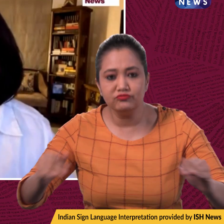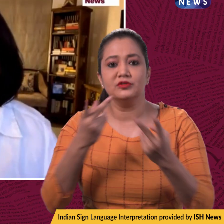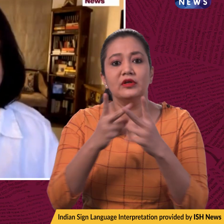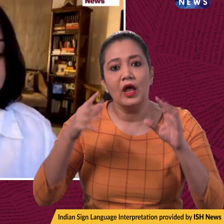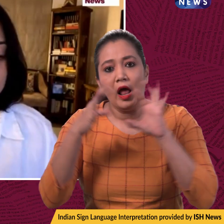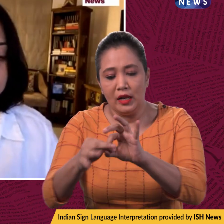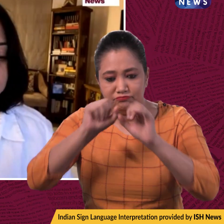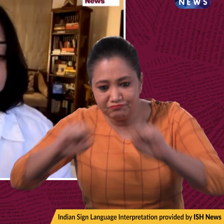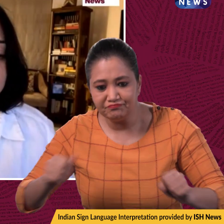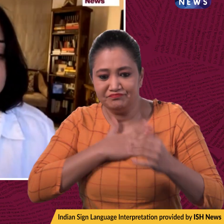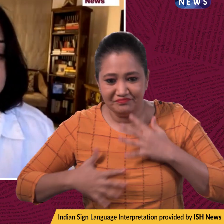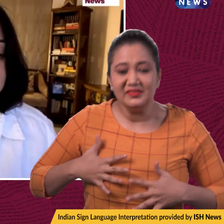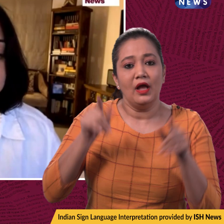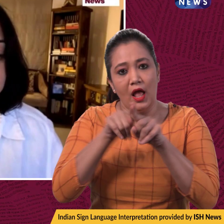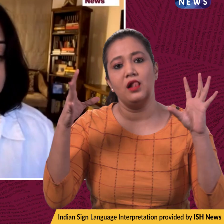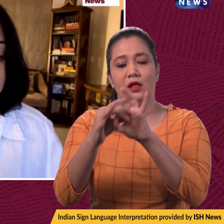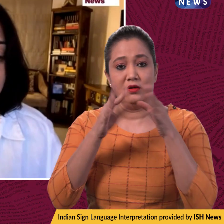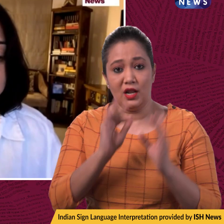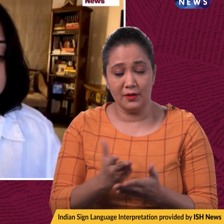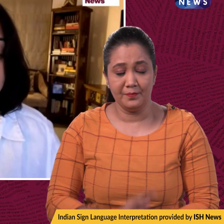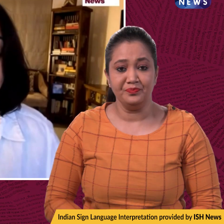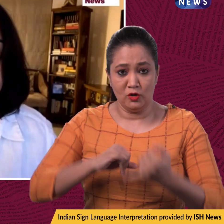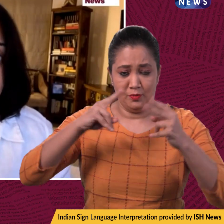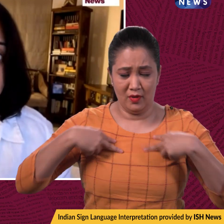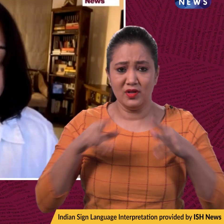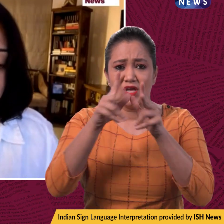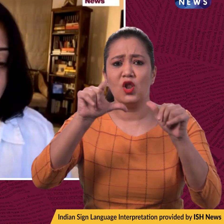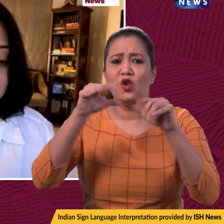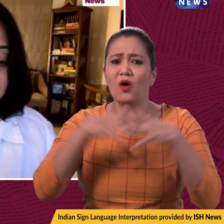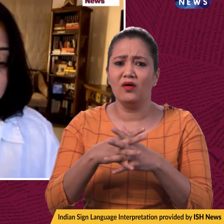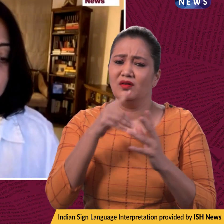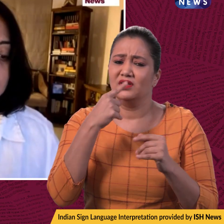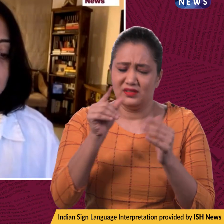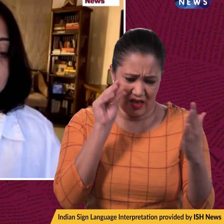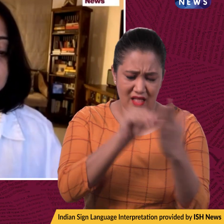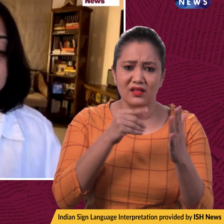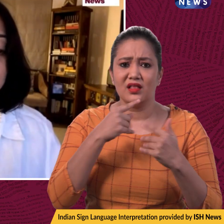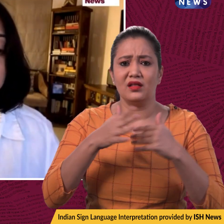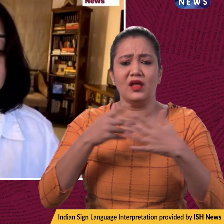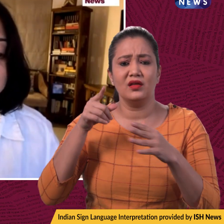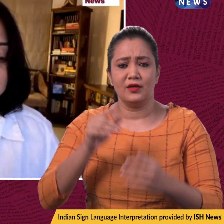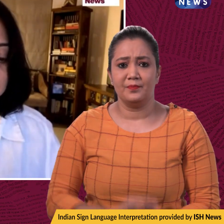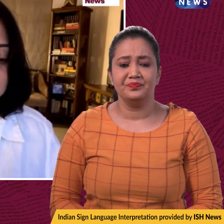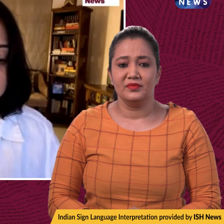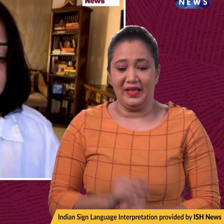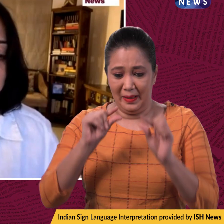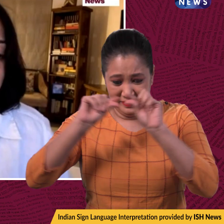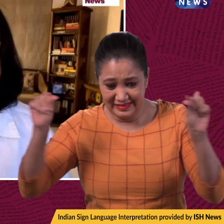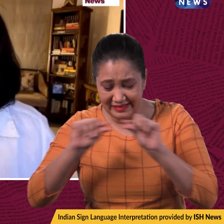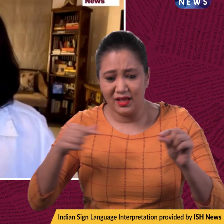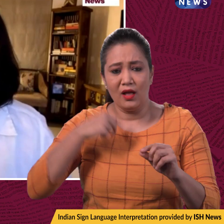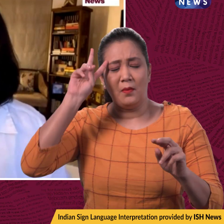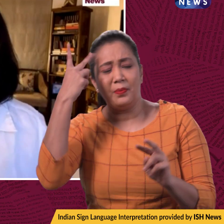nature against children. The Supreme Court has said that for the purpose of the law, it cannot allow defenders to escape